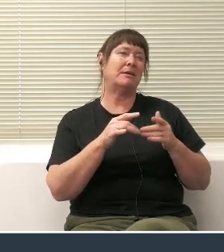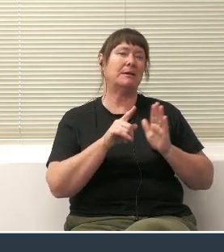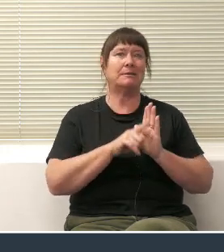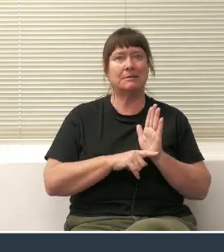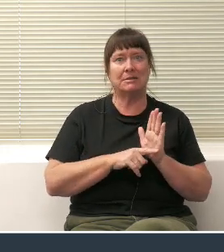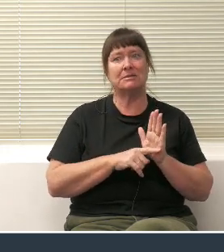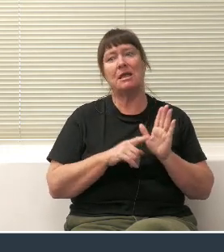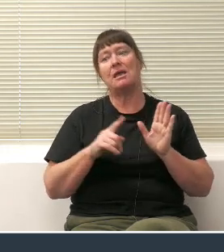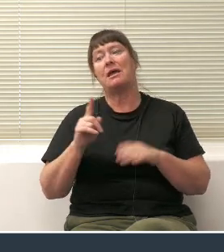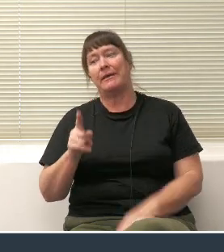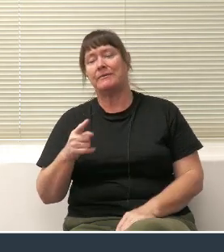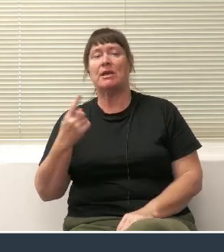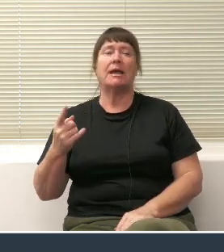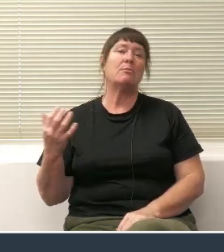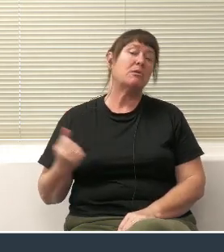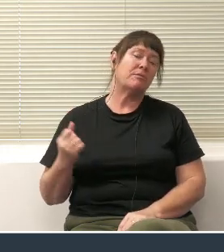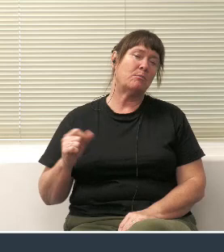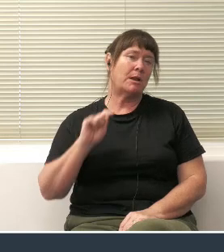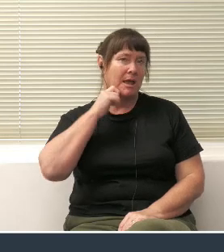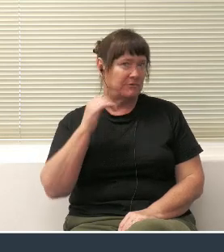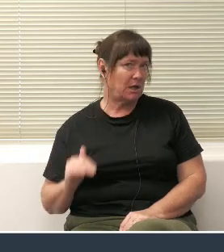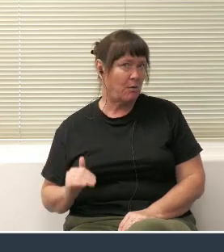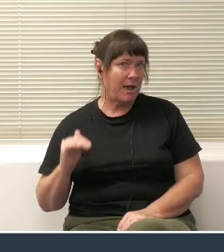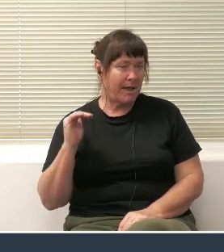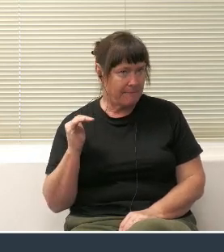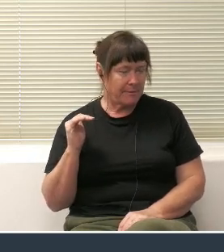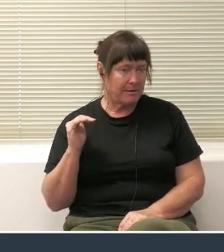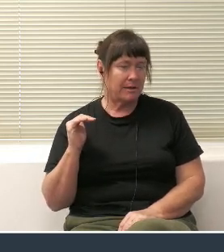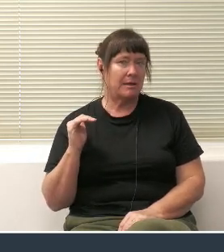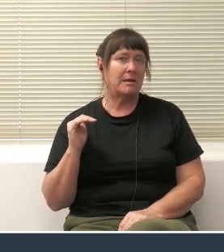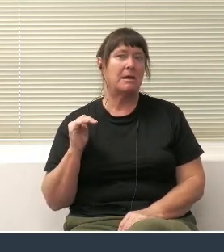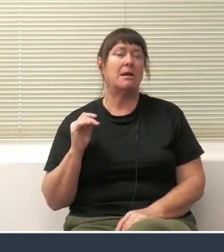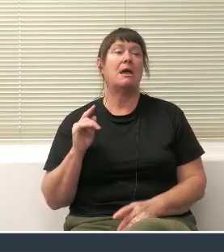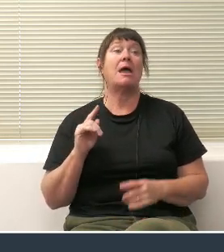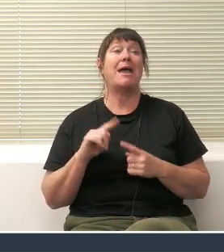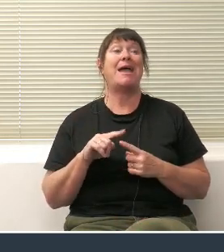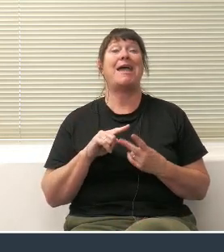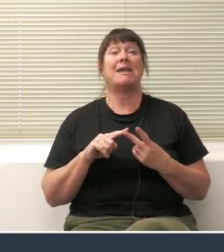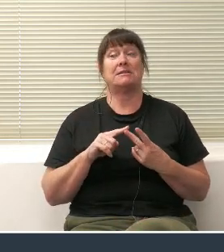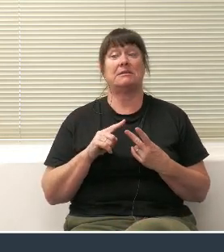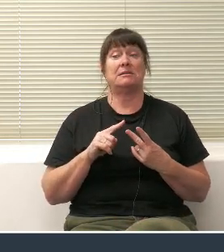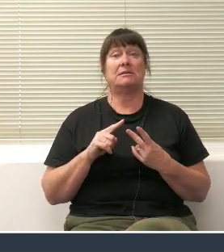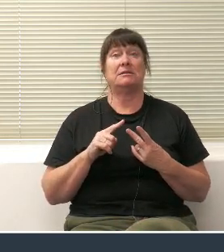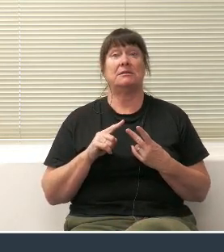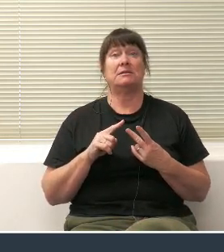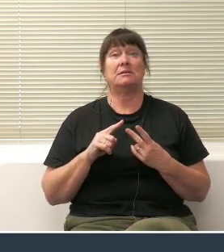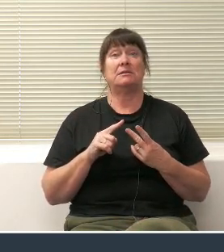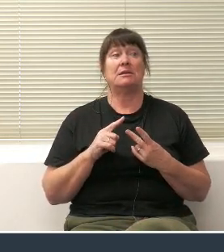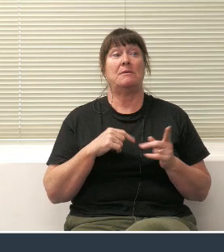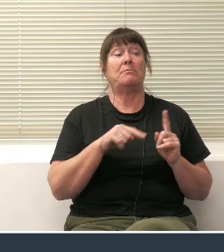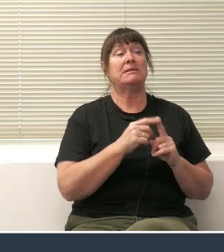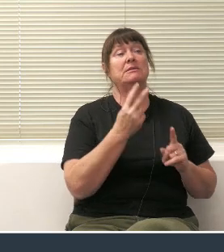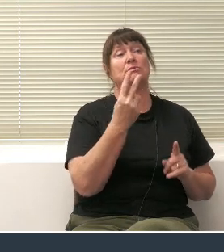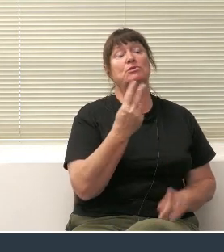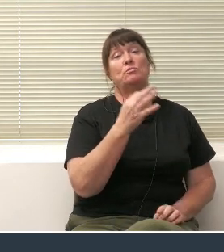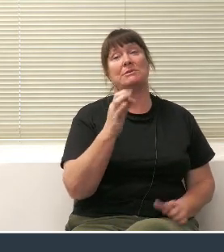that A, the rent would go up in order to sustain this financially, B, that we would ask for another 2% rates